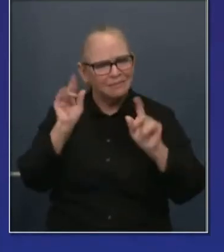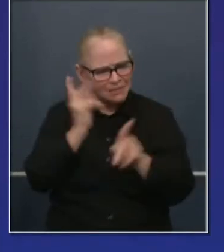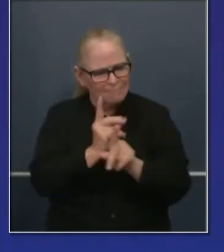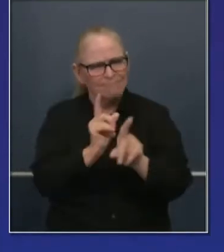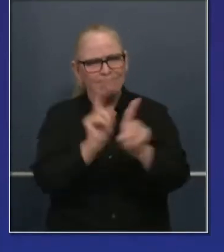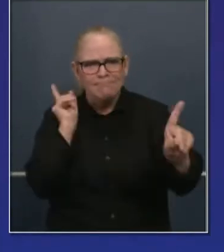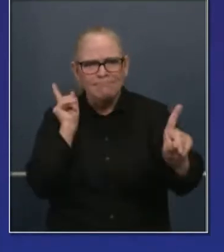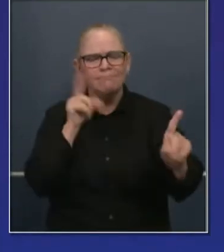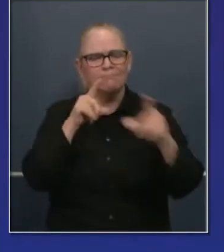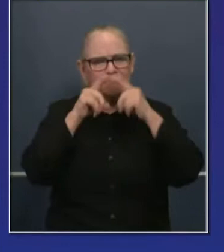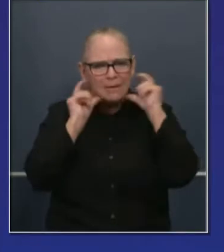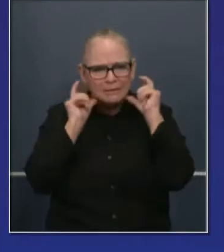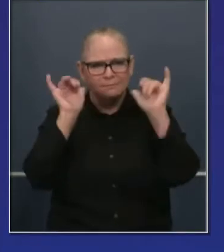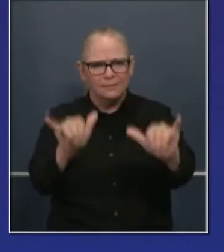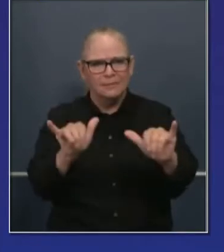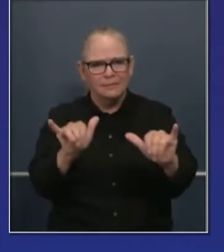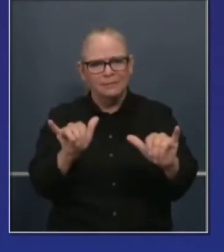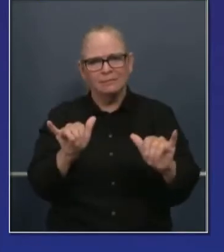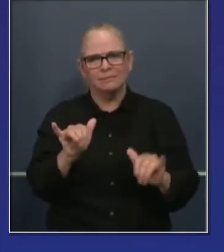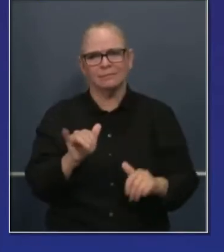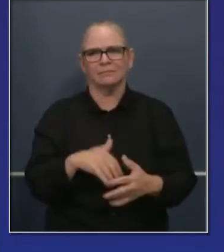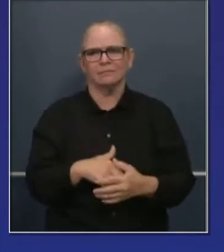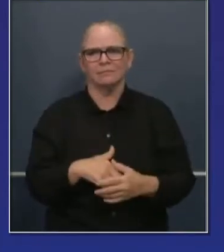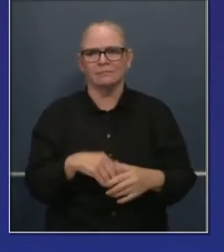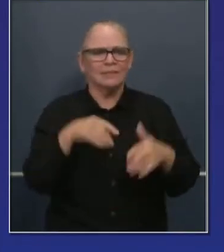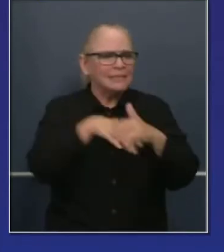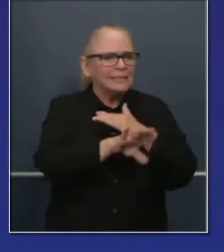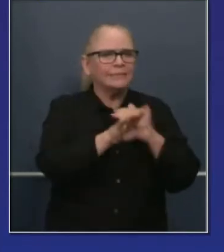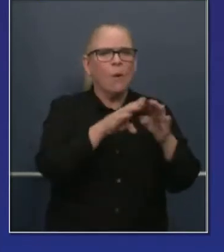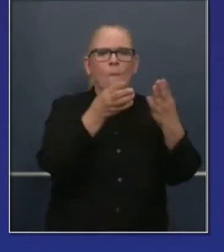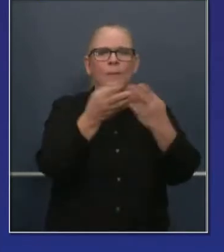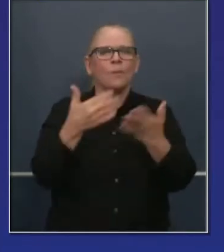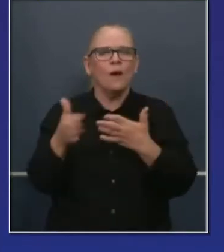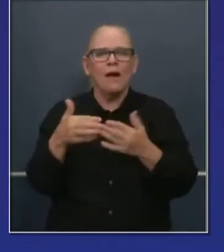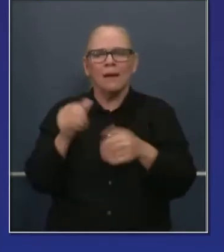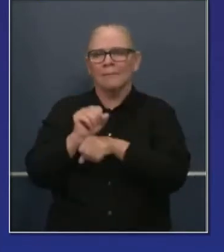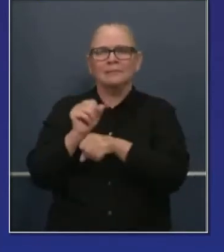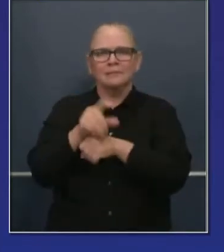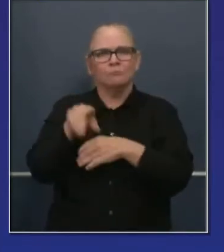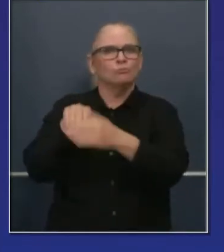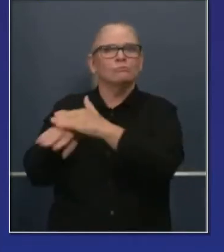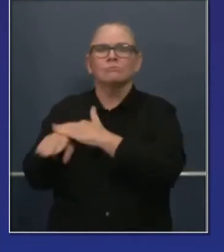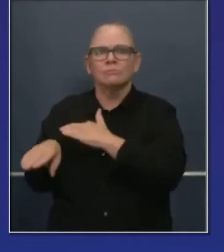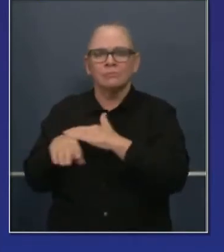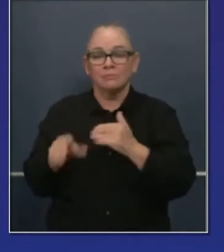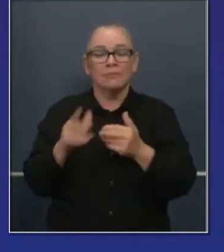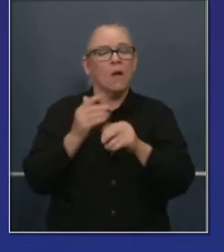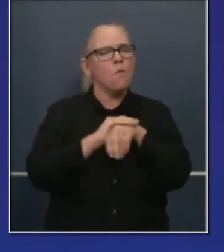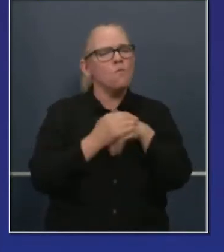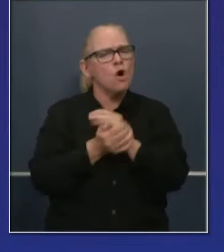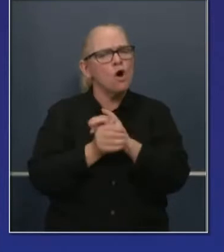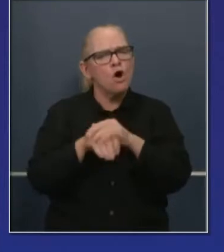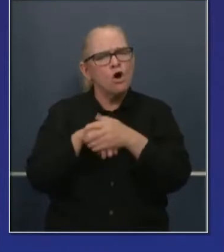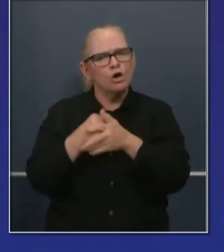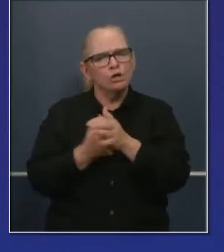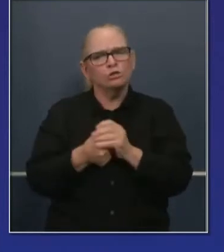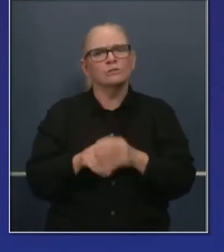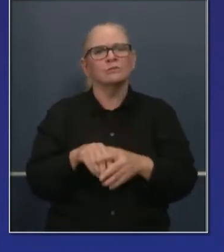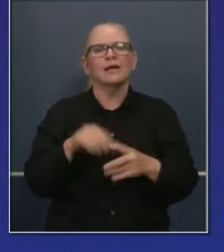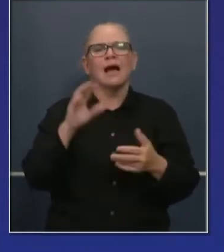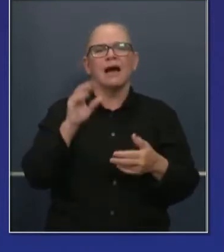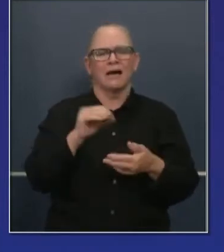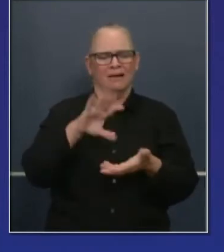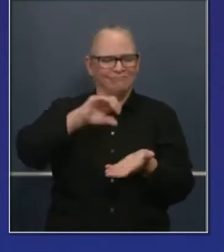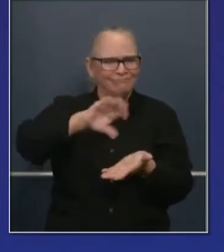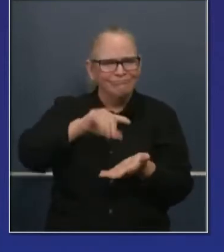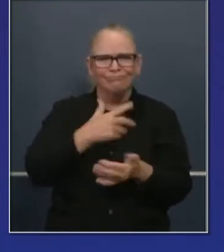others in a way that's safe as it relates to mitigating the spread of this disease. Always doing the work on hygiene, and again, minimizing the extent